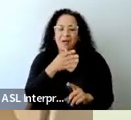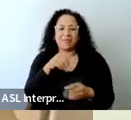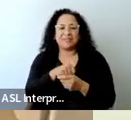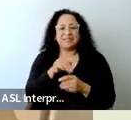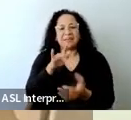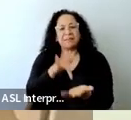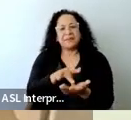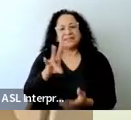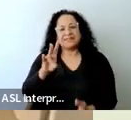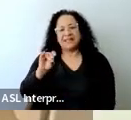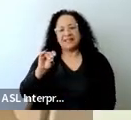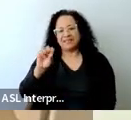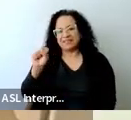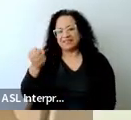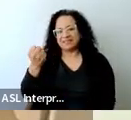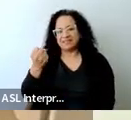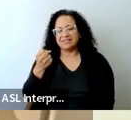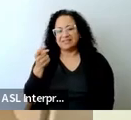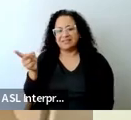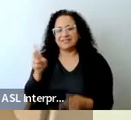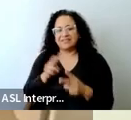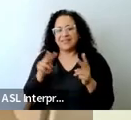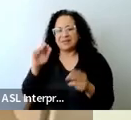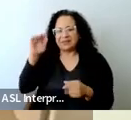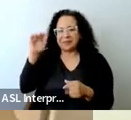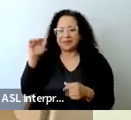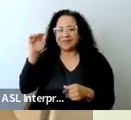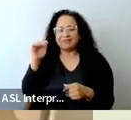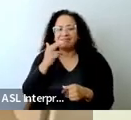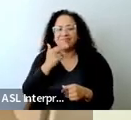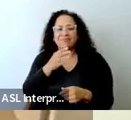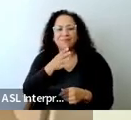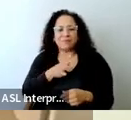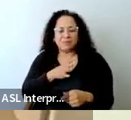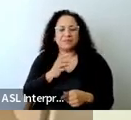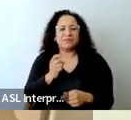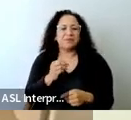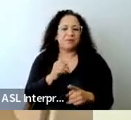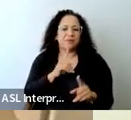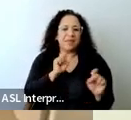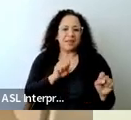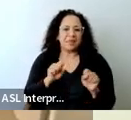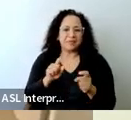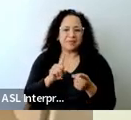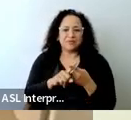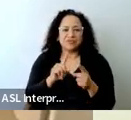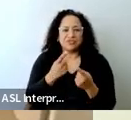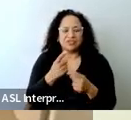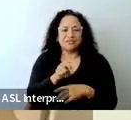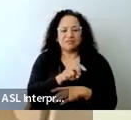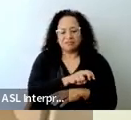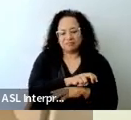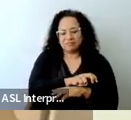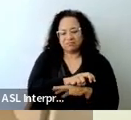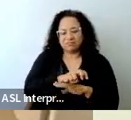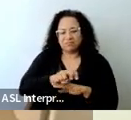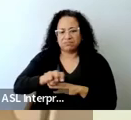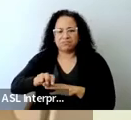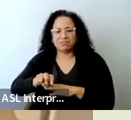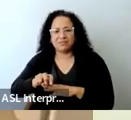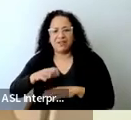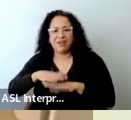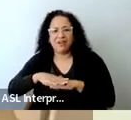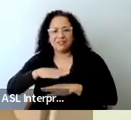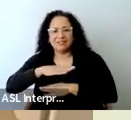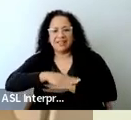mid 70s and she is a very petite woman. So being able to just slide Ian onto the changing table